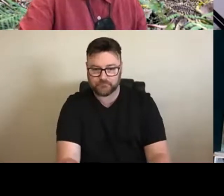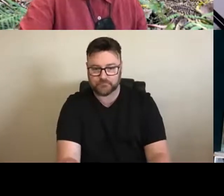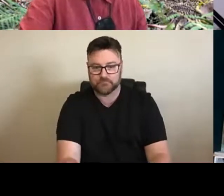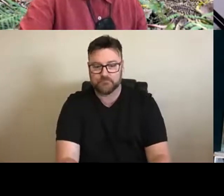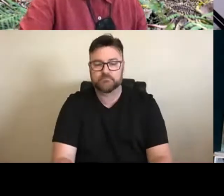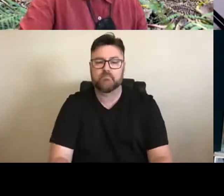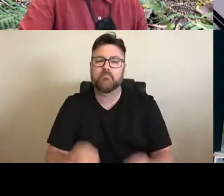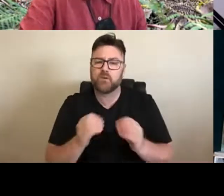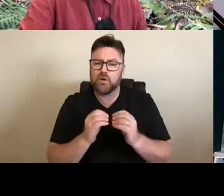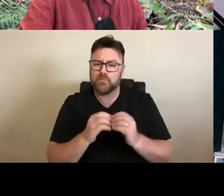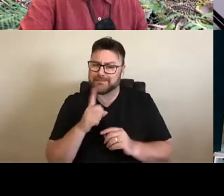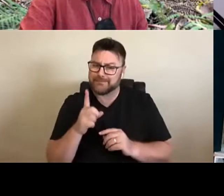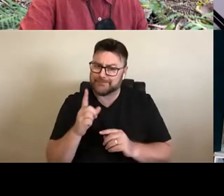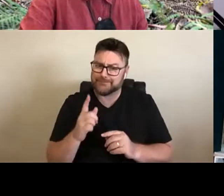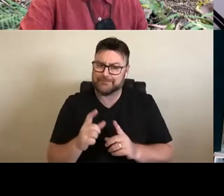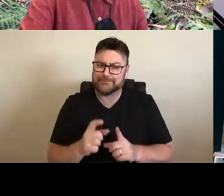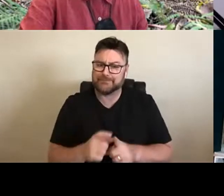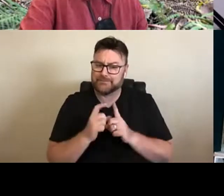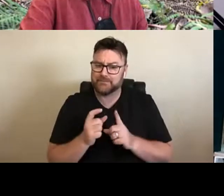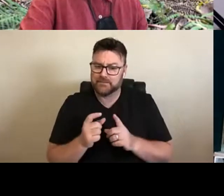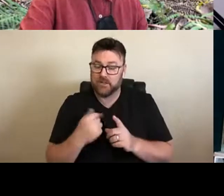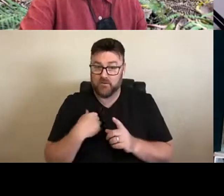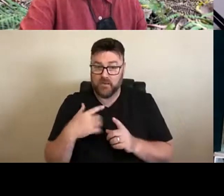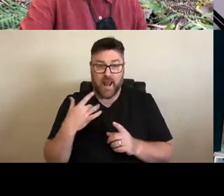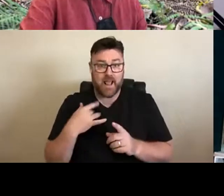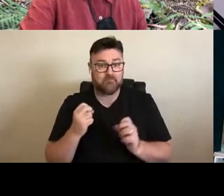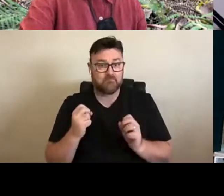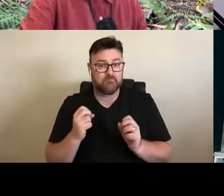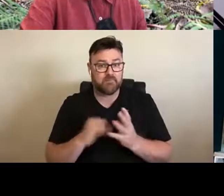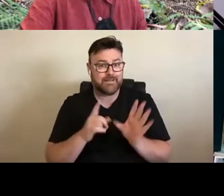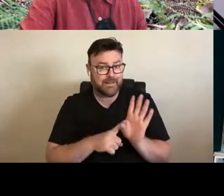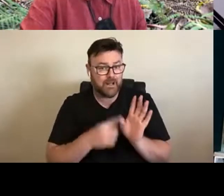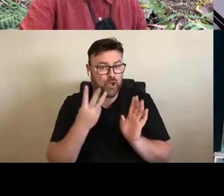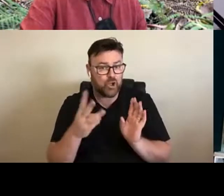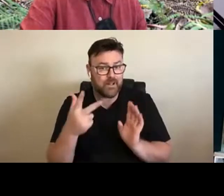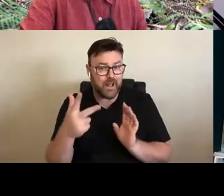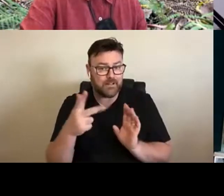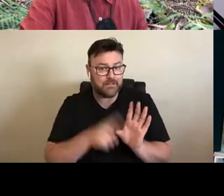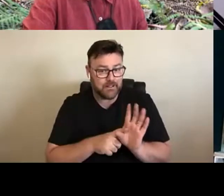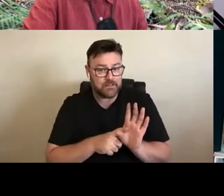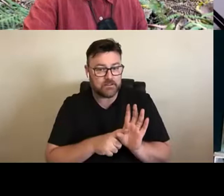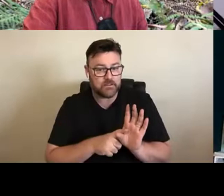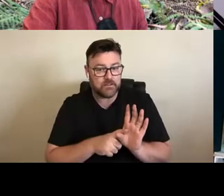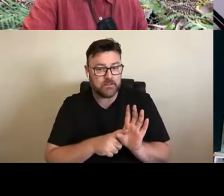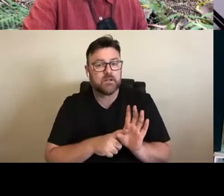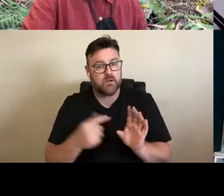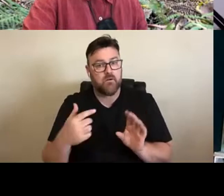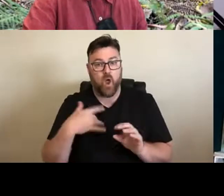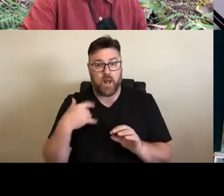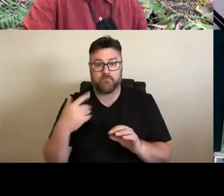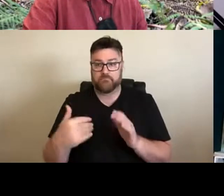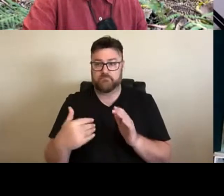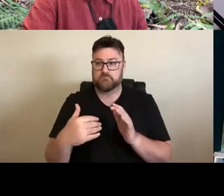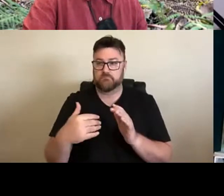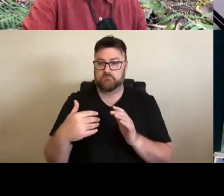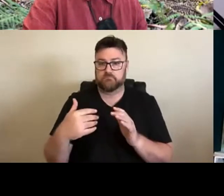answer because I've lived in Sydney for 38 years. Yeah. Even though I lived in my traditional lands for